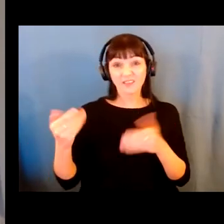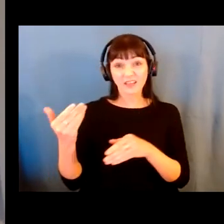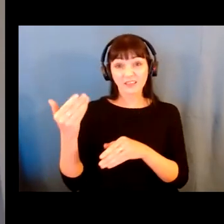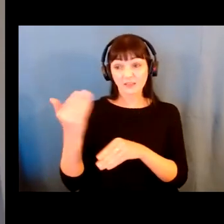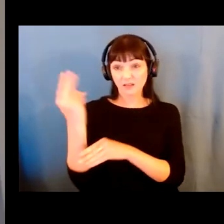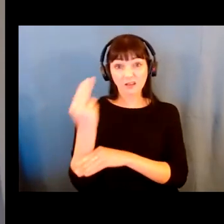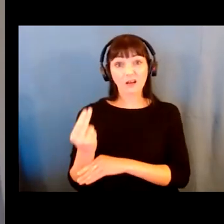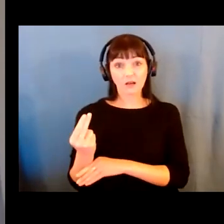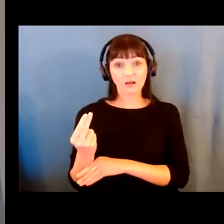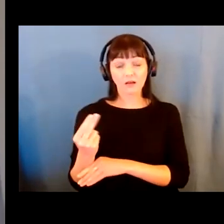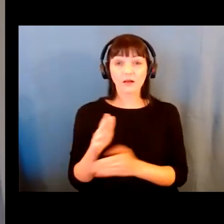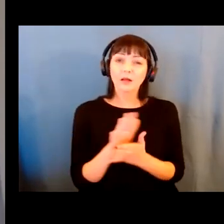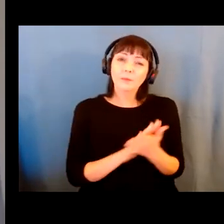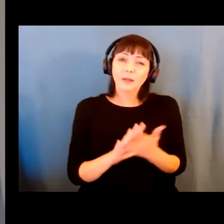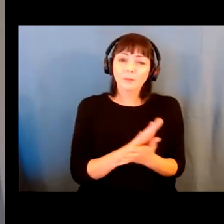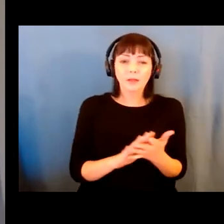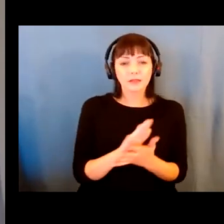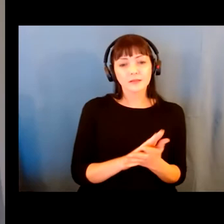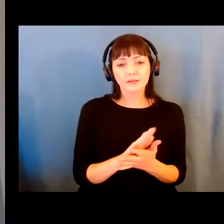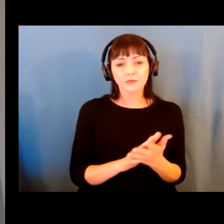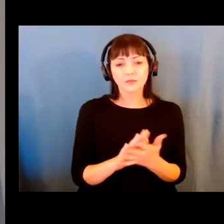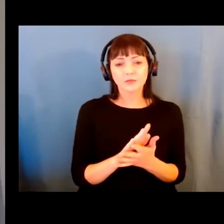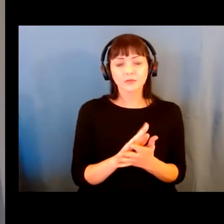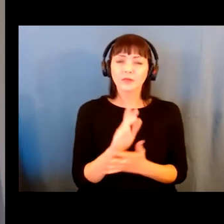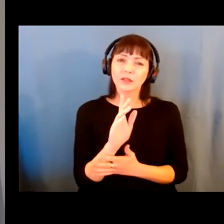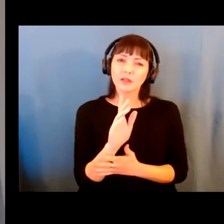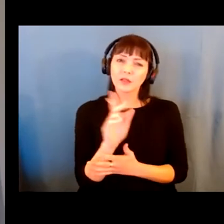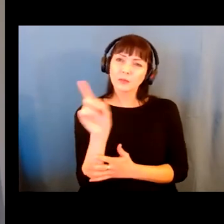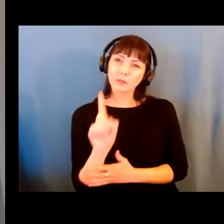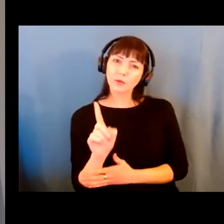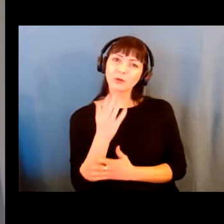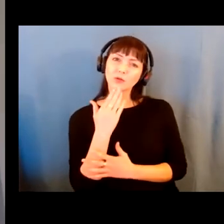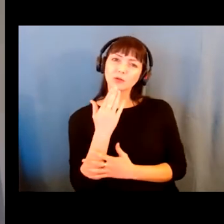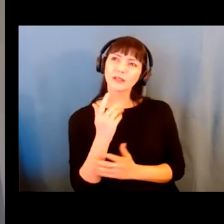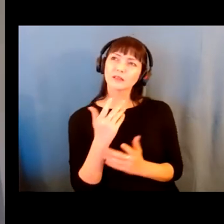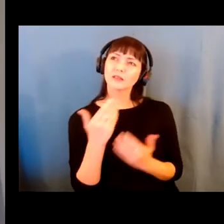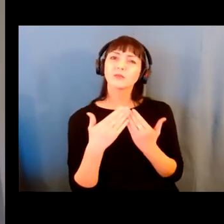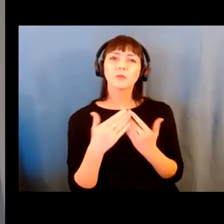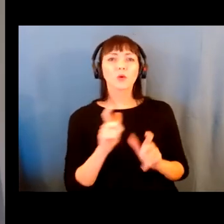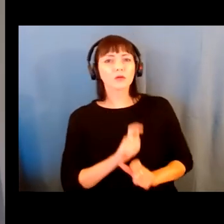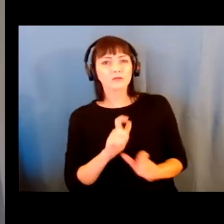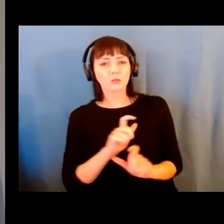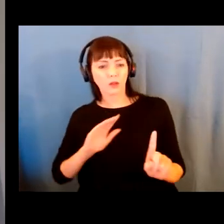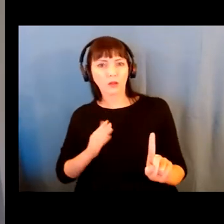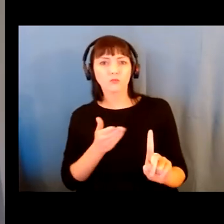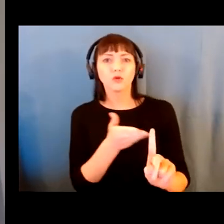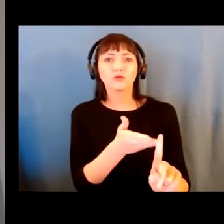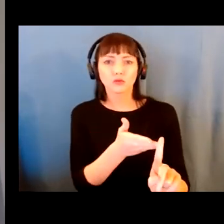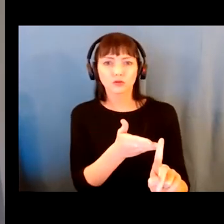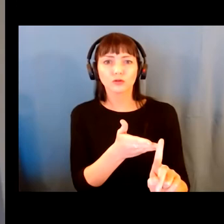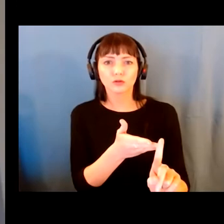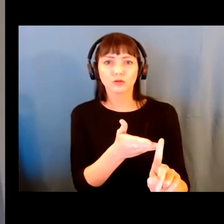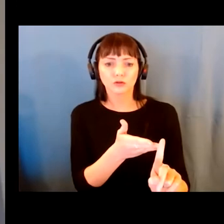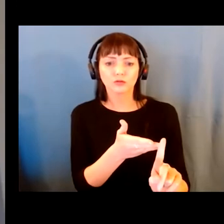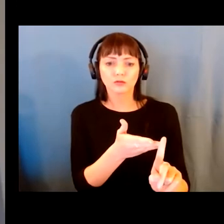but it allows people to take perhaps more a comforting conventional approach. It's